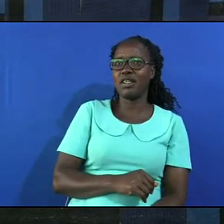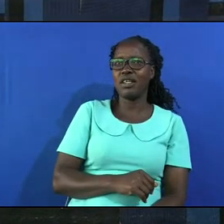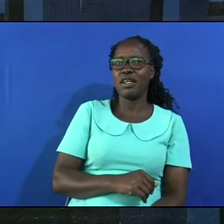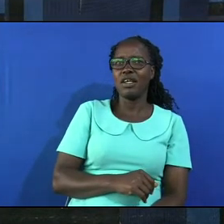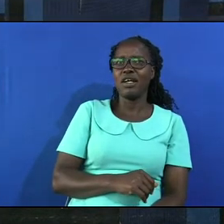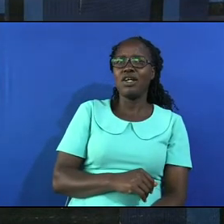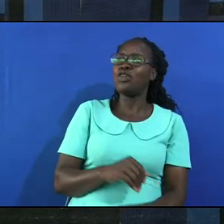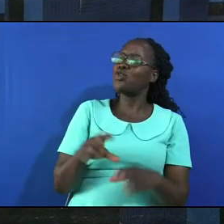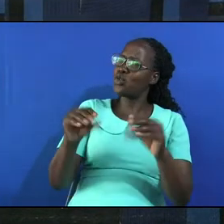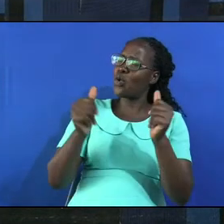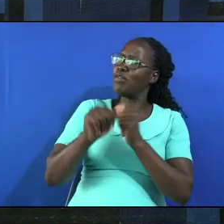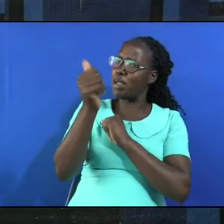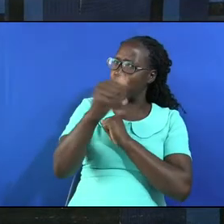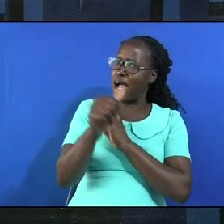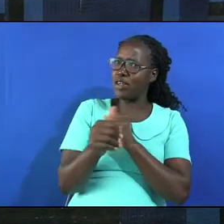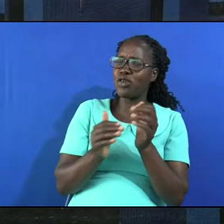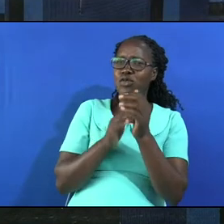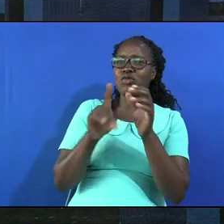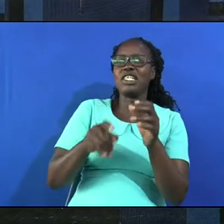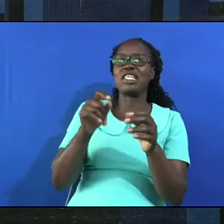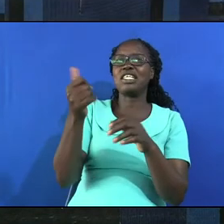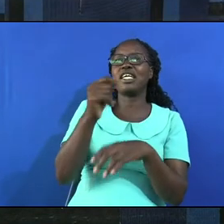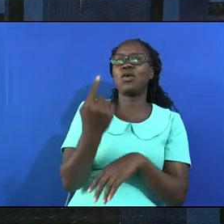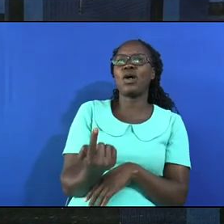You are not qualified to need anyone.